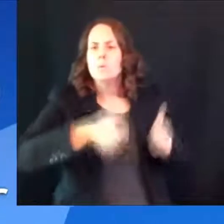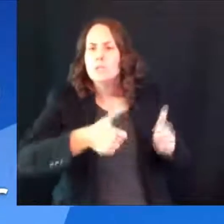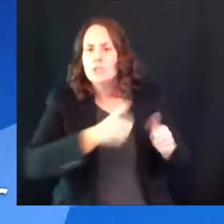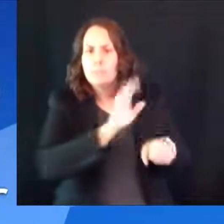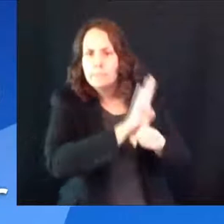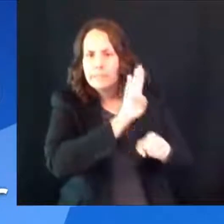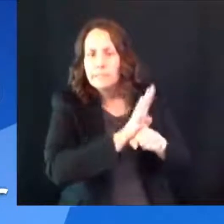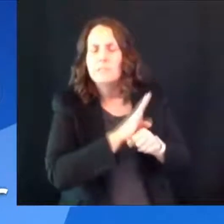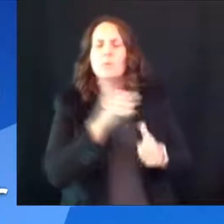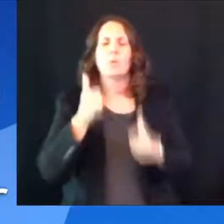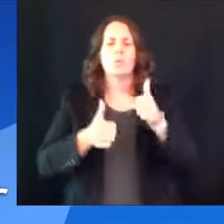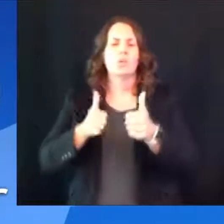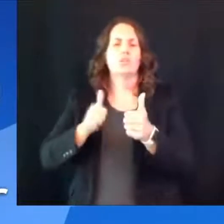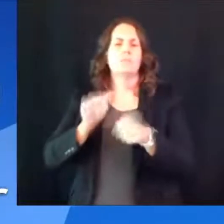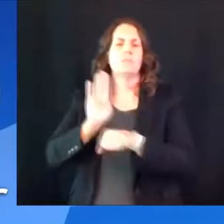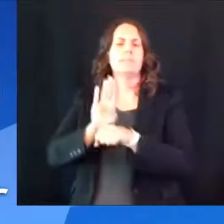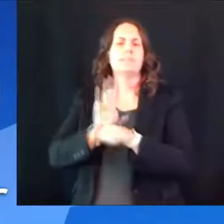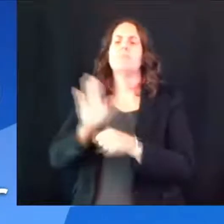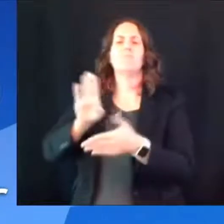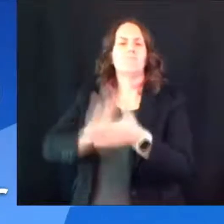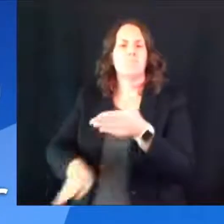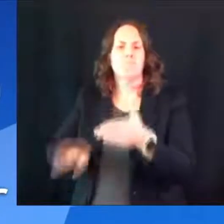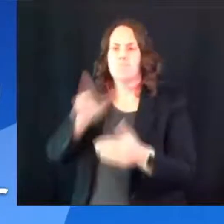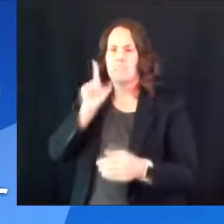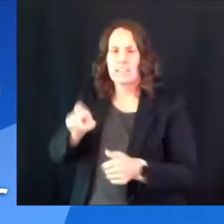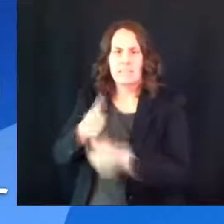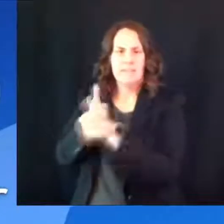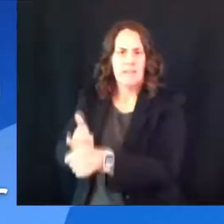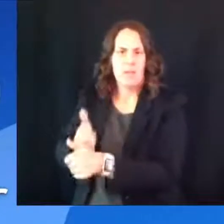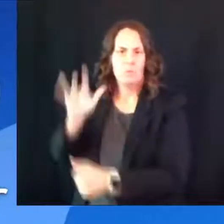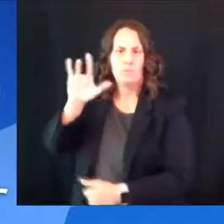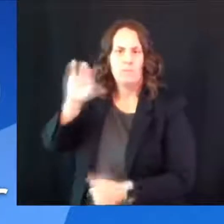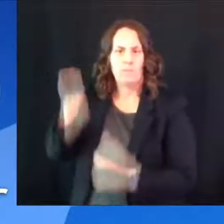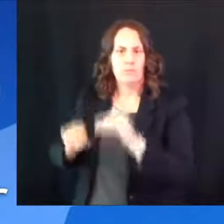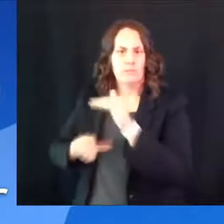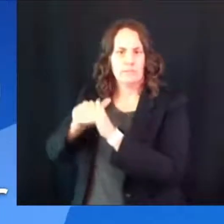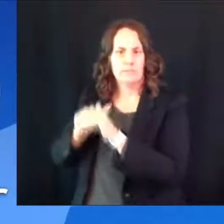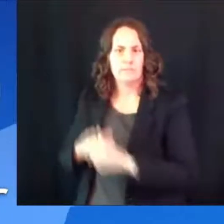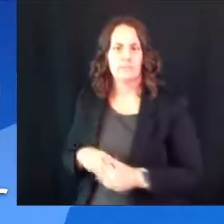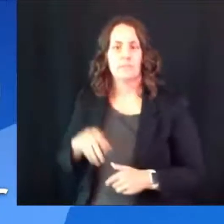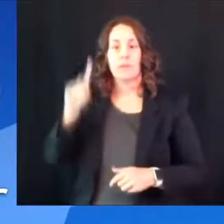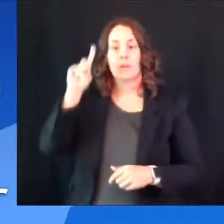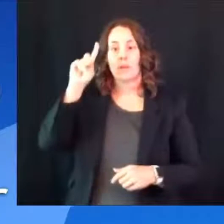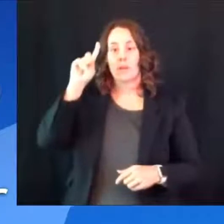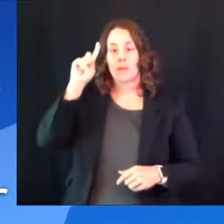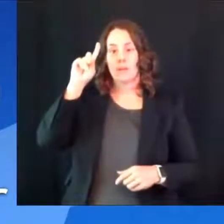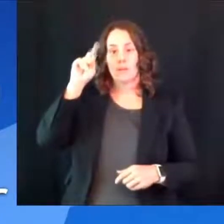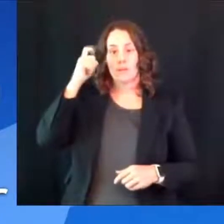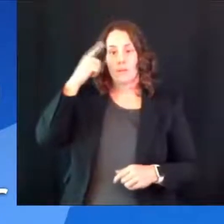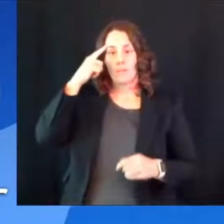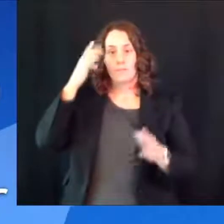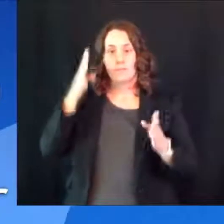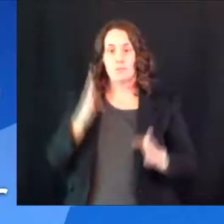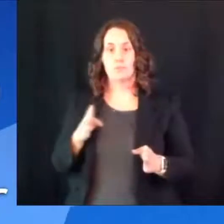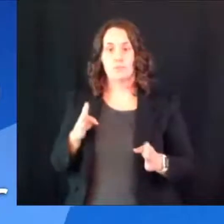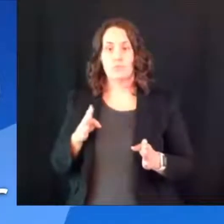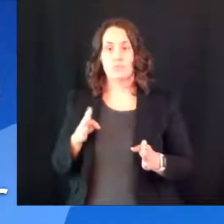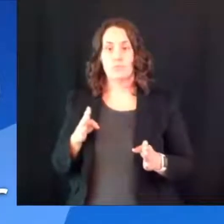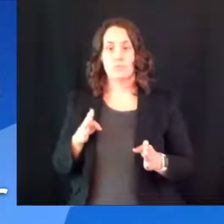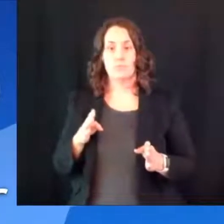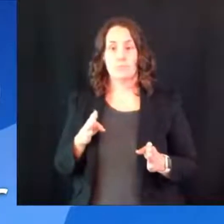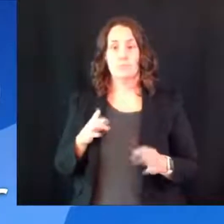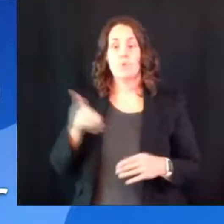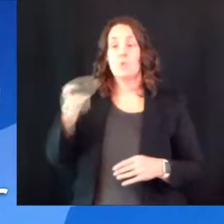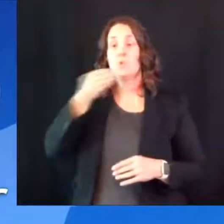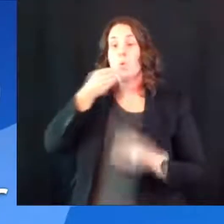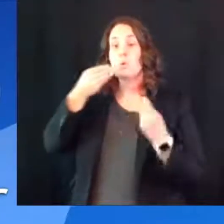All right. Thank you for that. Next question, Lauren Linder, TMJ4 in Milwaukee.